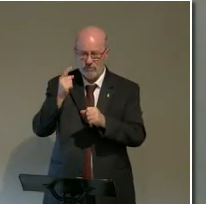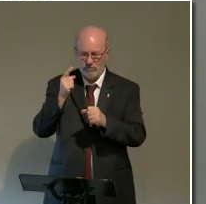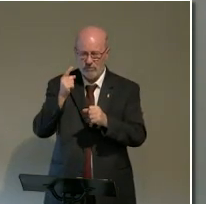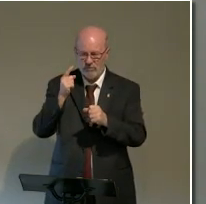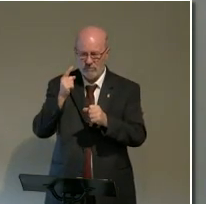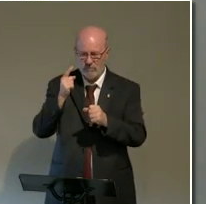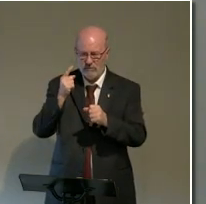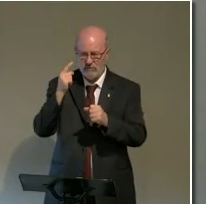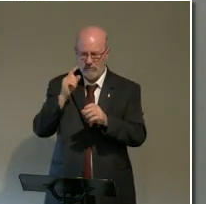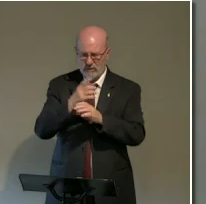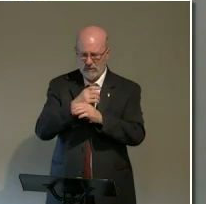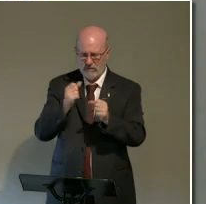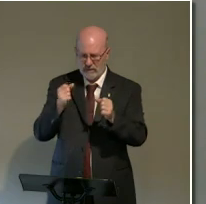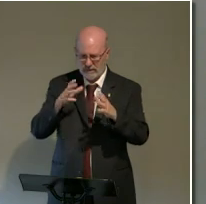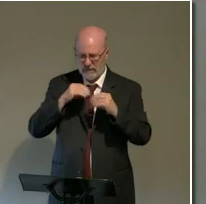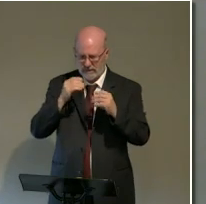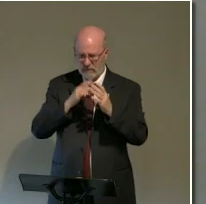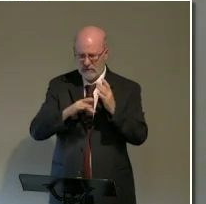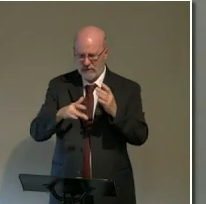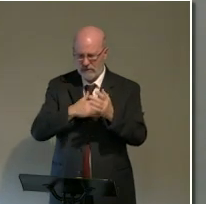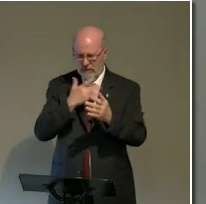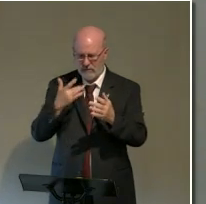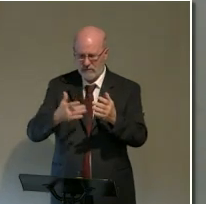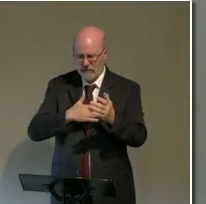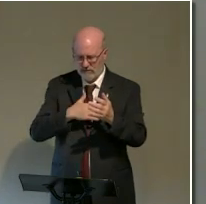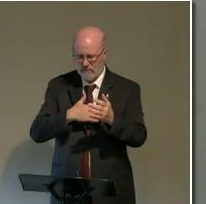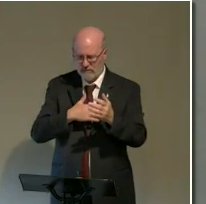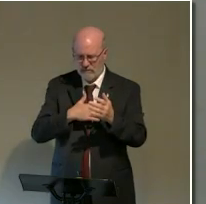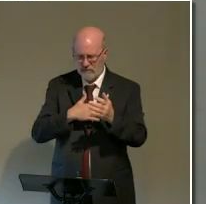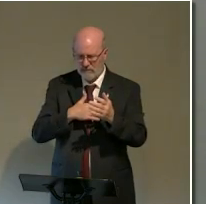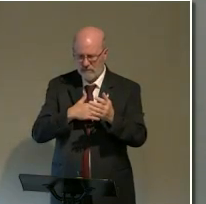you and accept you as their Lord and Savior